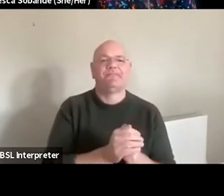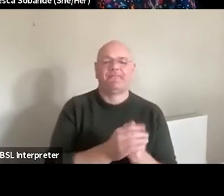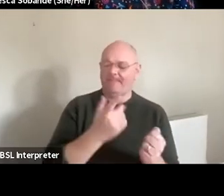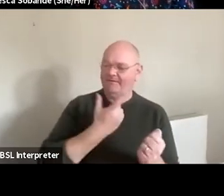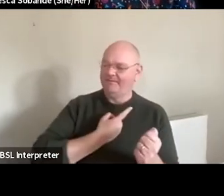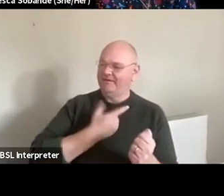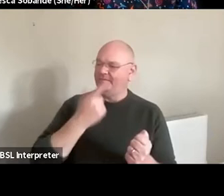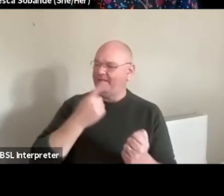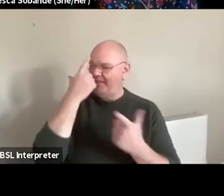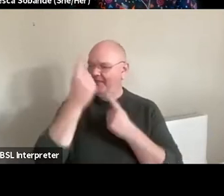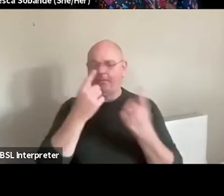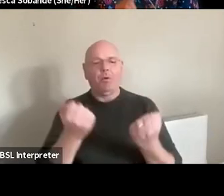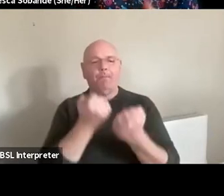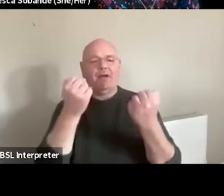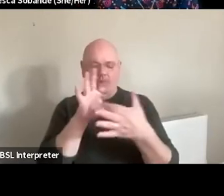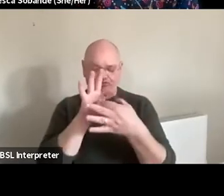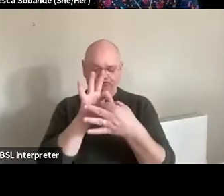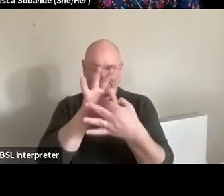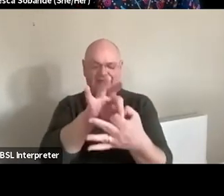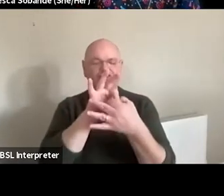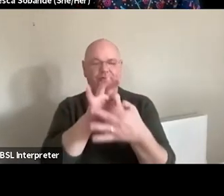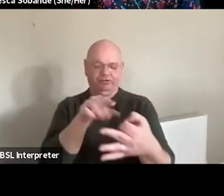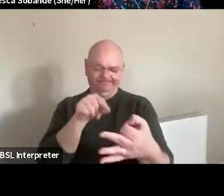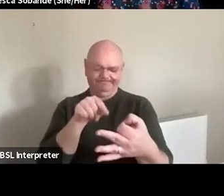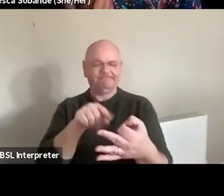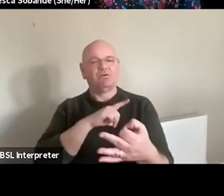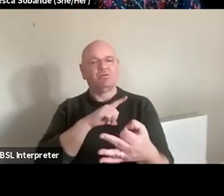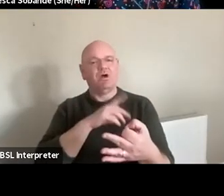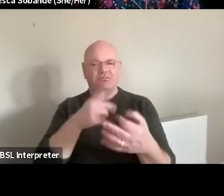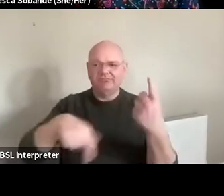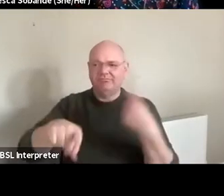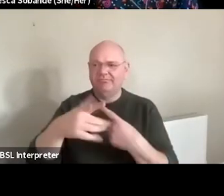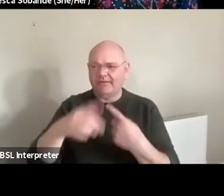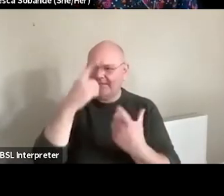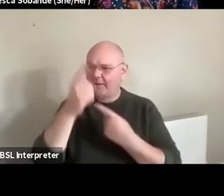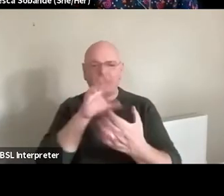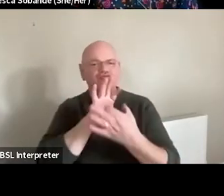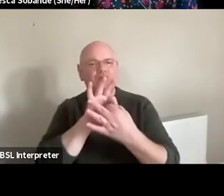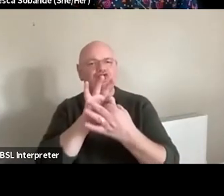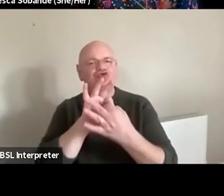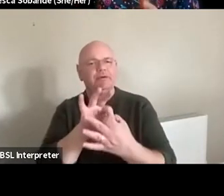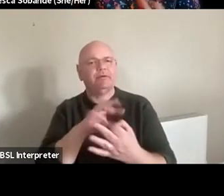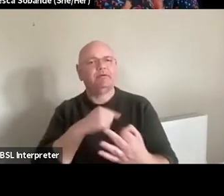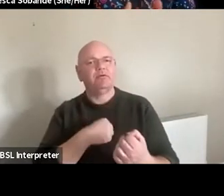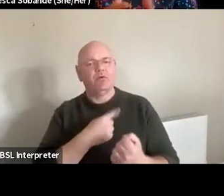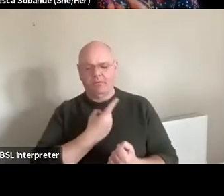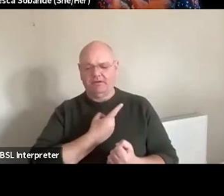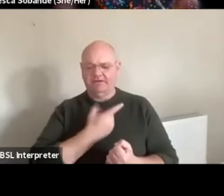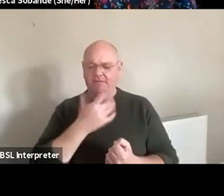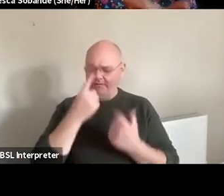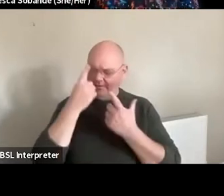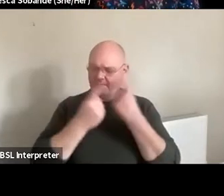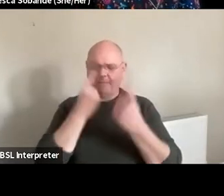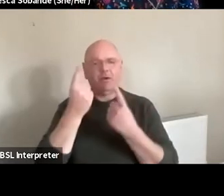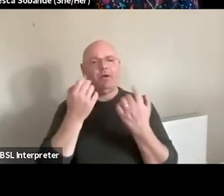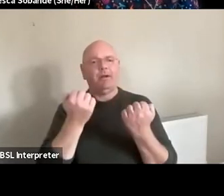relational nature of power, which everyone's been speaking about. And I suppose some thoughts I had was the different ways that power, depending